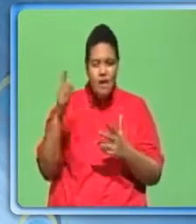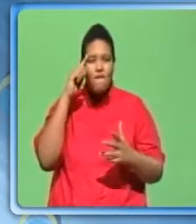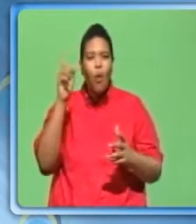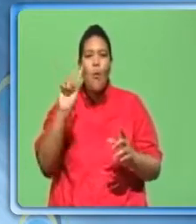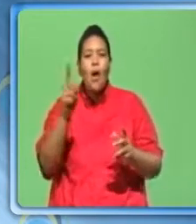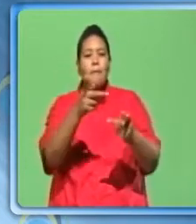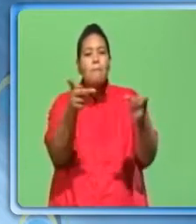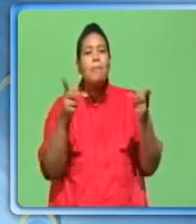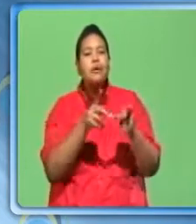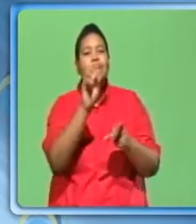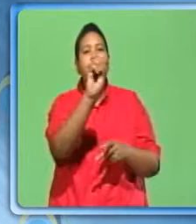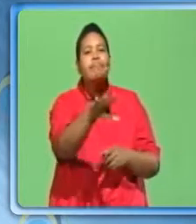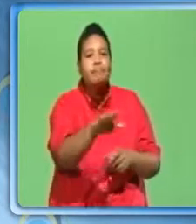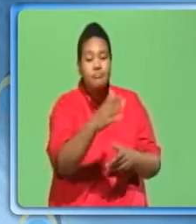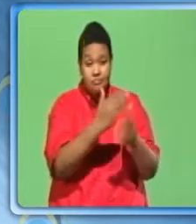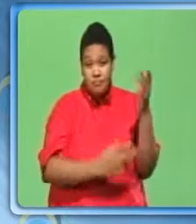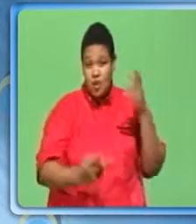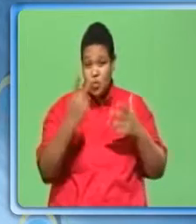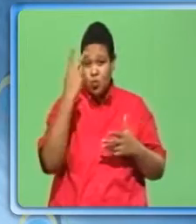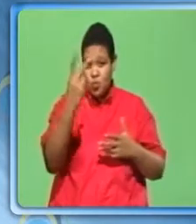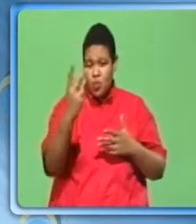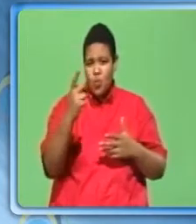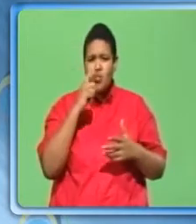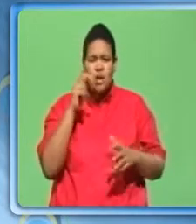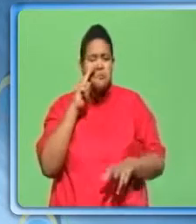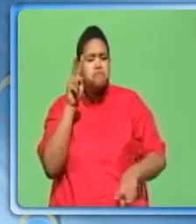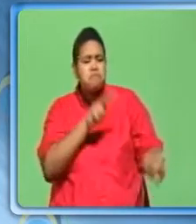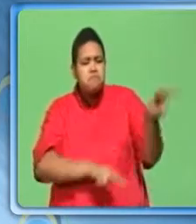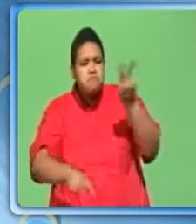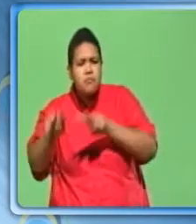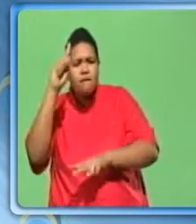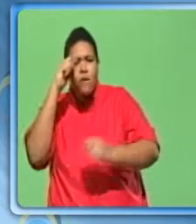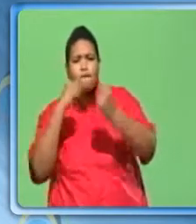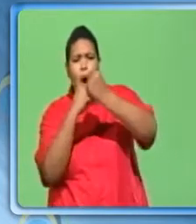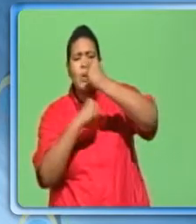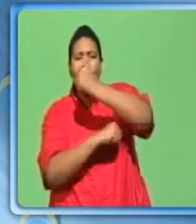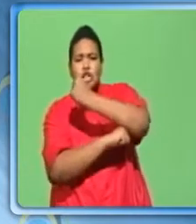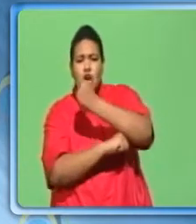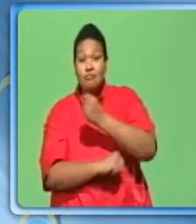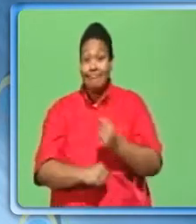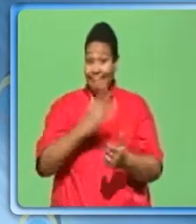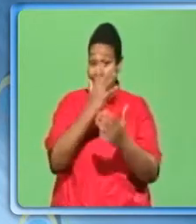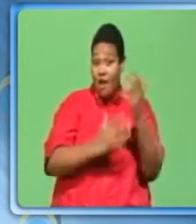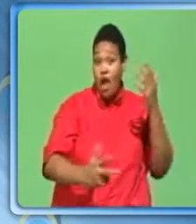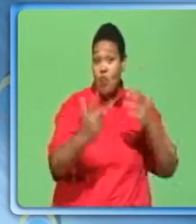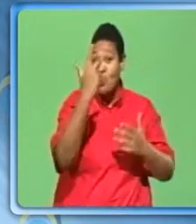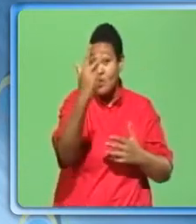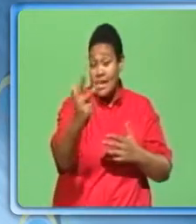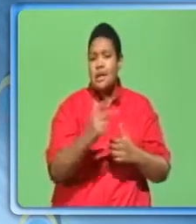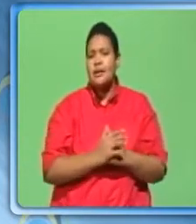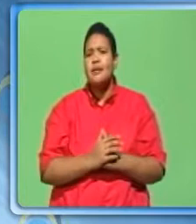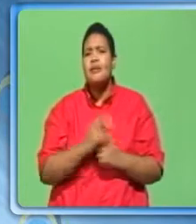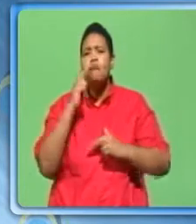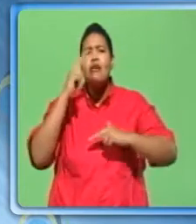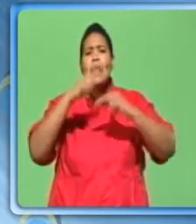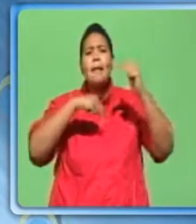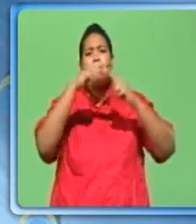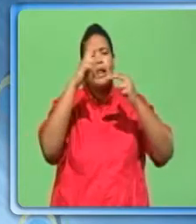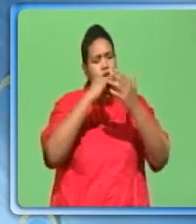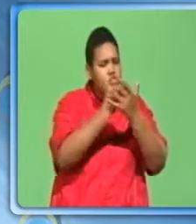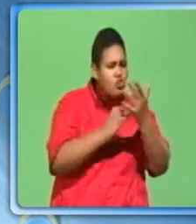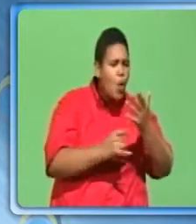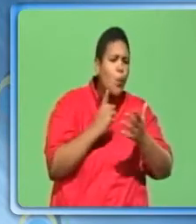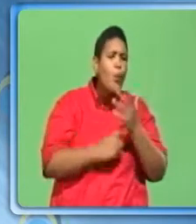site. Segment 2, Overview of foundations. Segment 3, Building